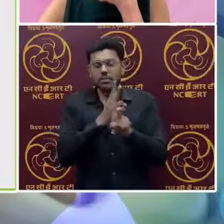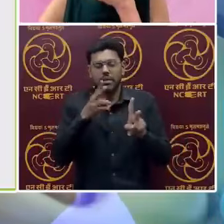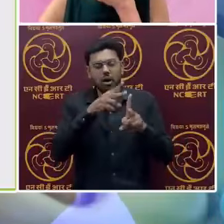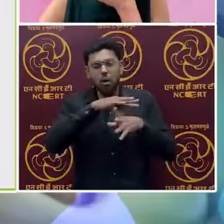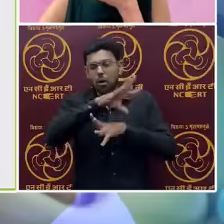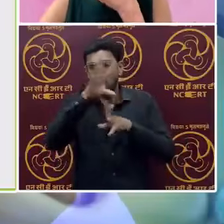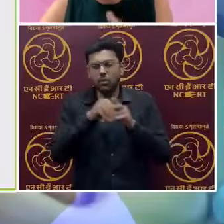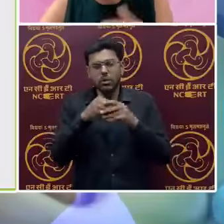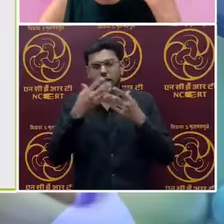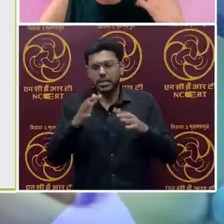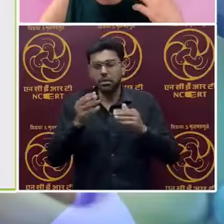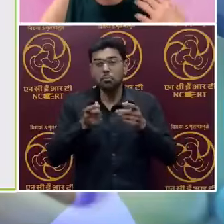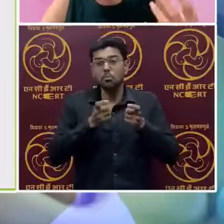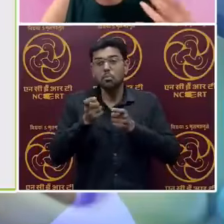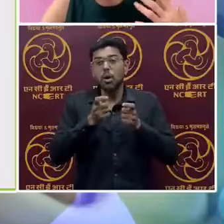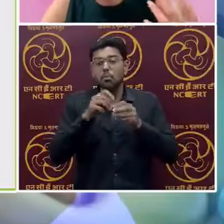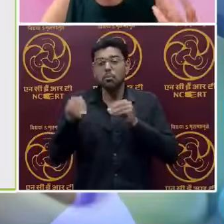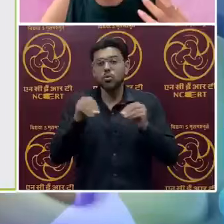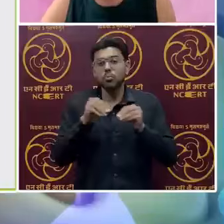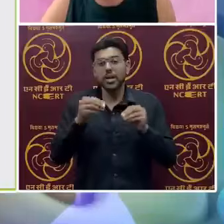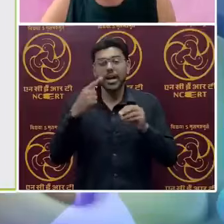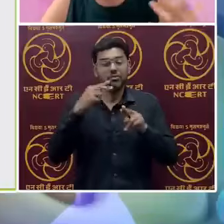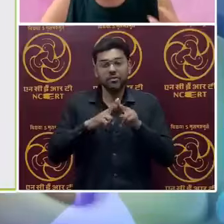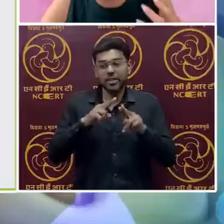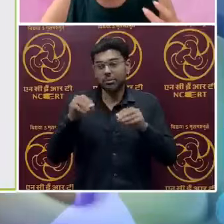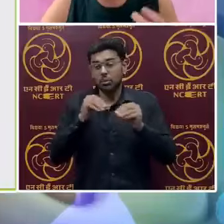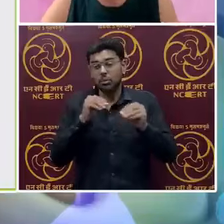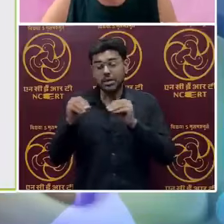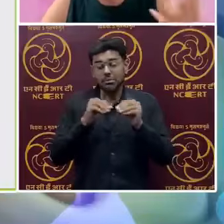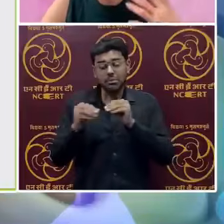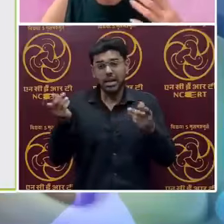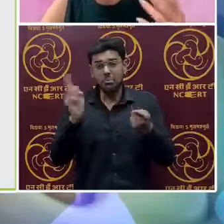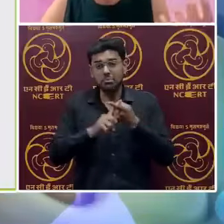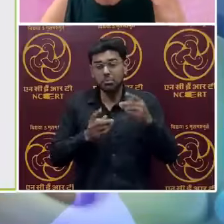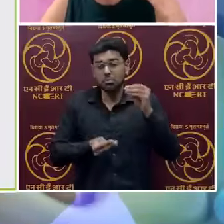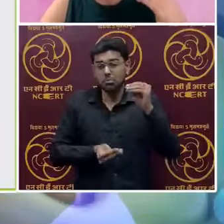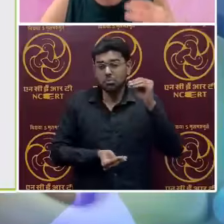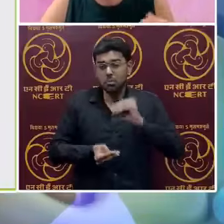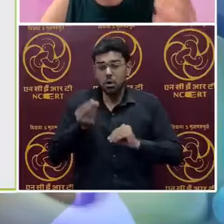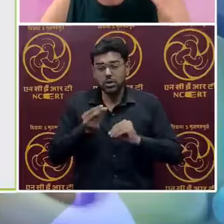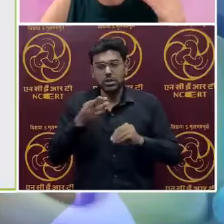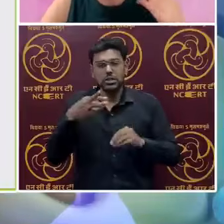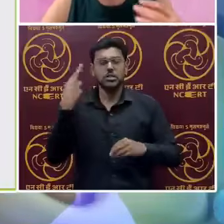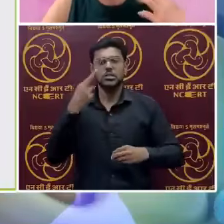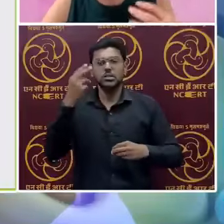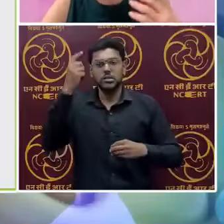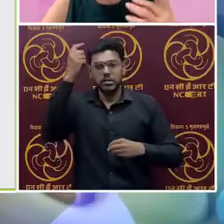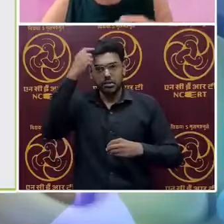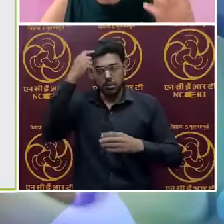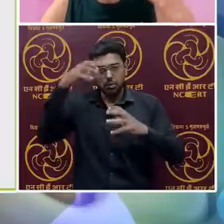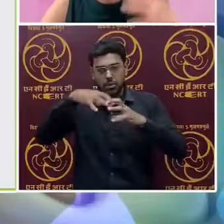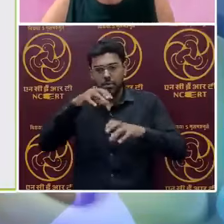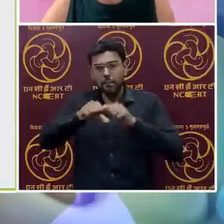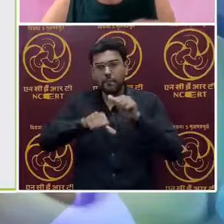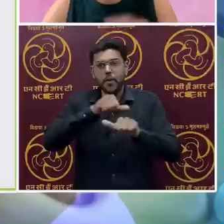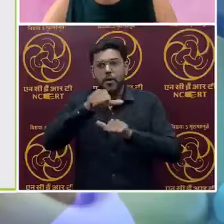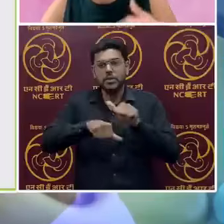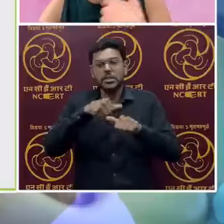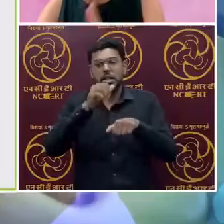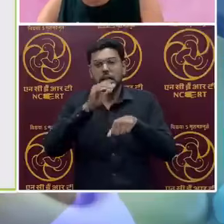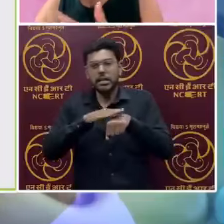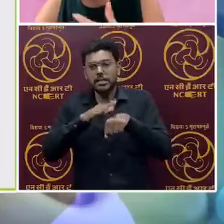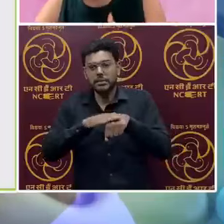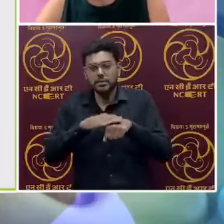Yes. There is too much of this that is coming in, and therefore the way they process, experience